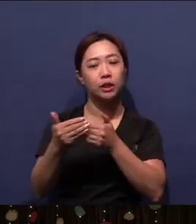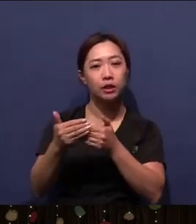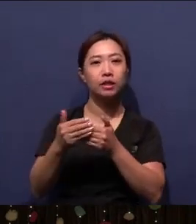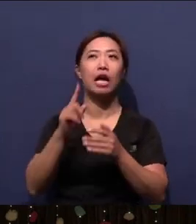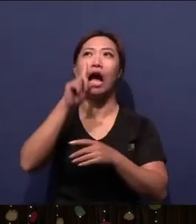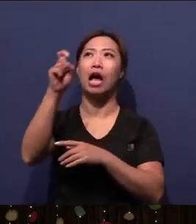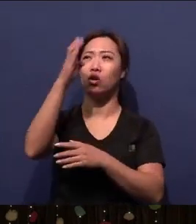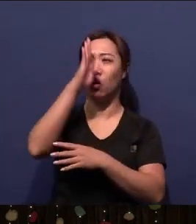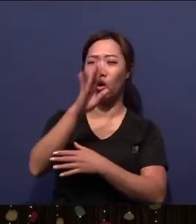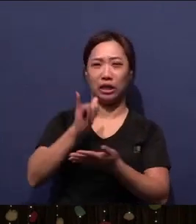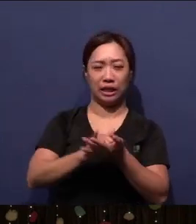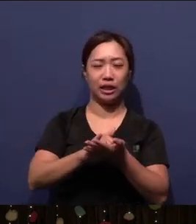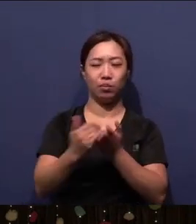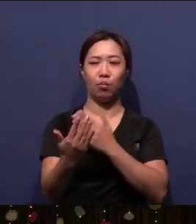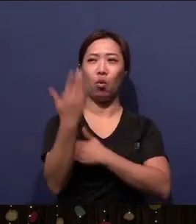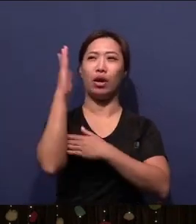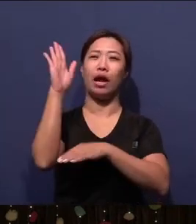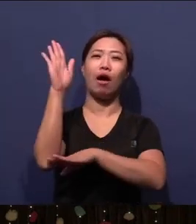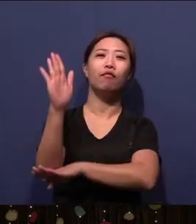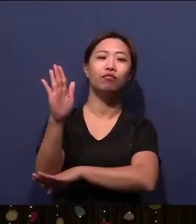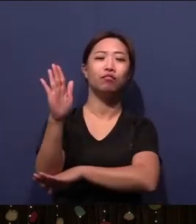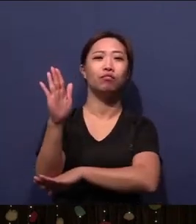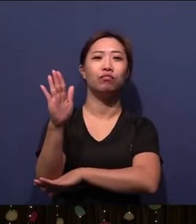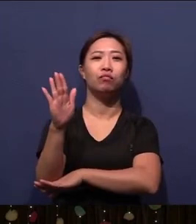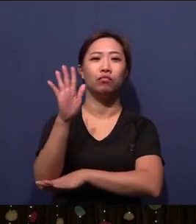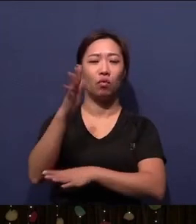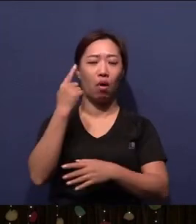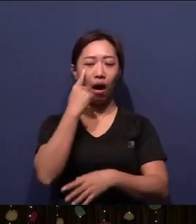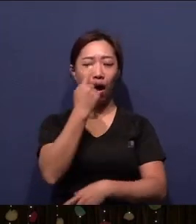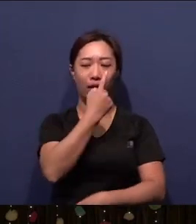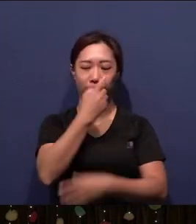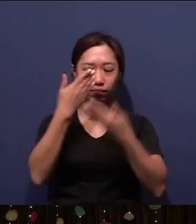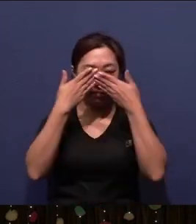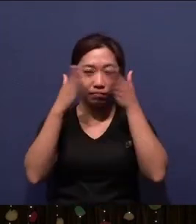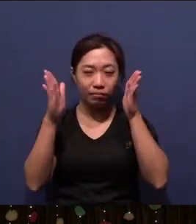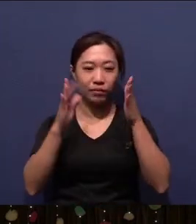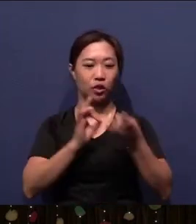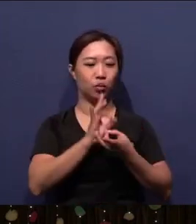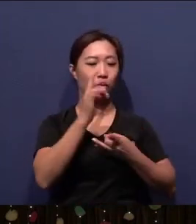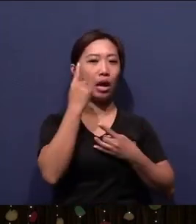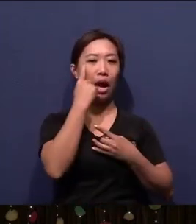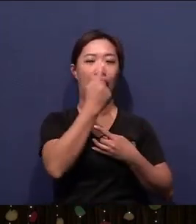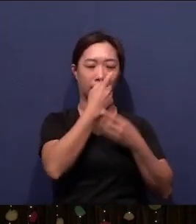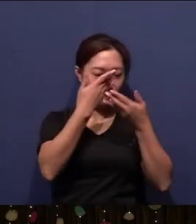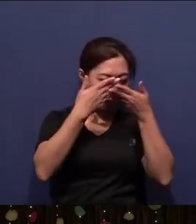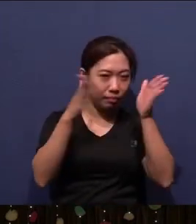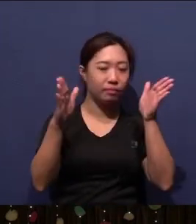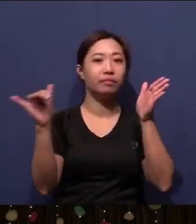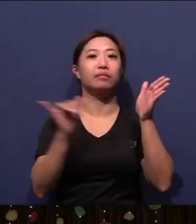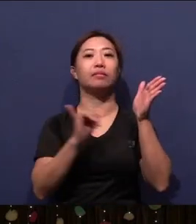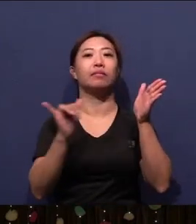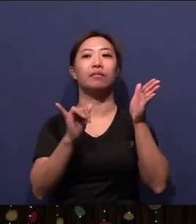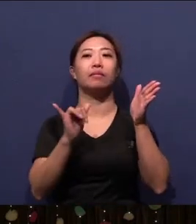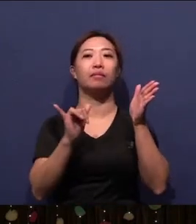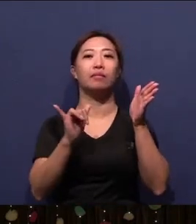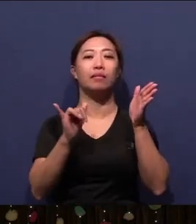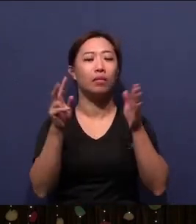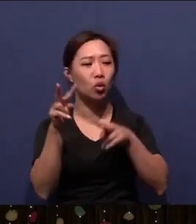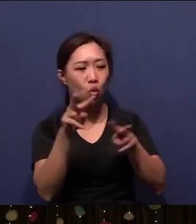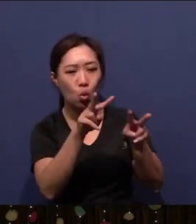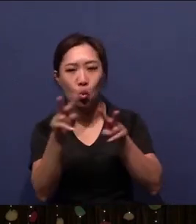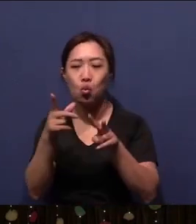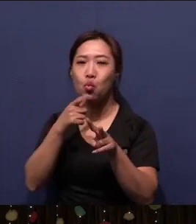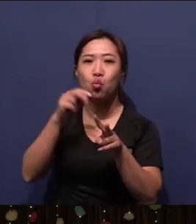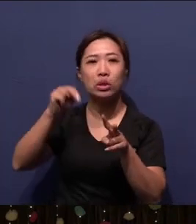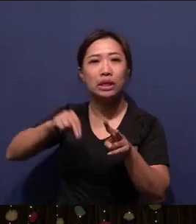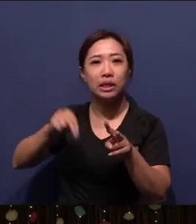morning, this afternoon, to open up your physical eyes and your spiritual eyes to look out for those in need. And even